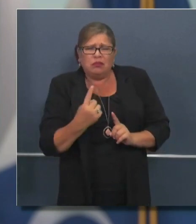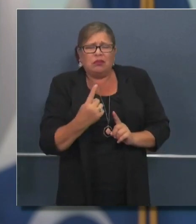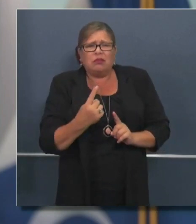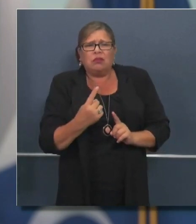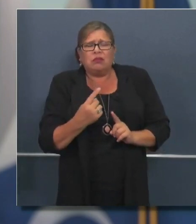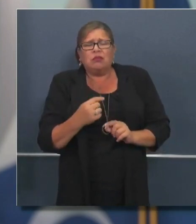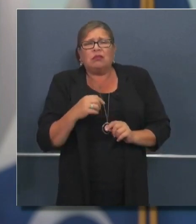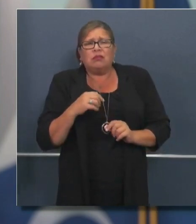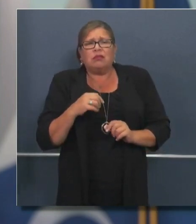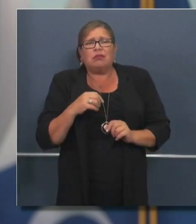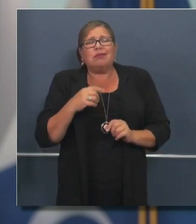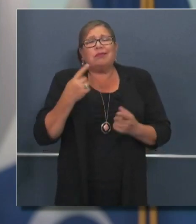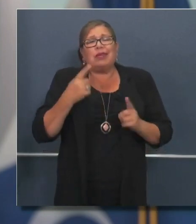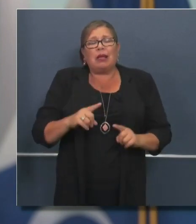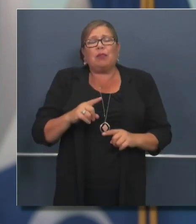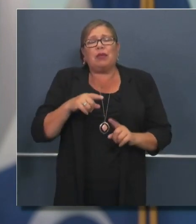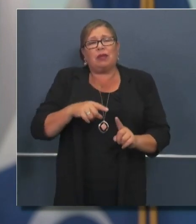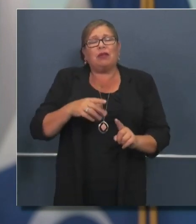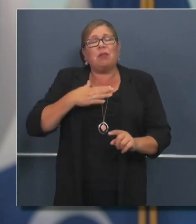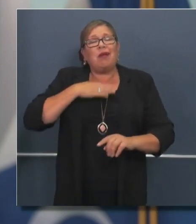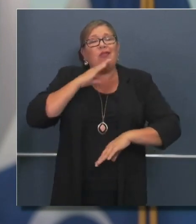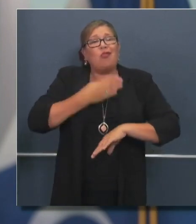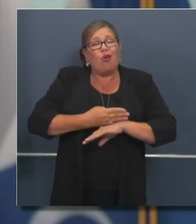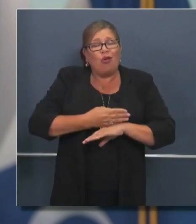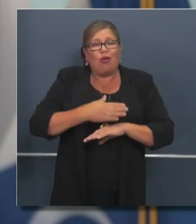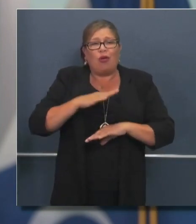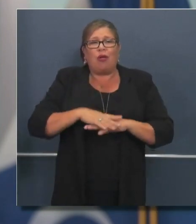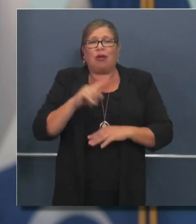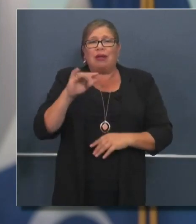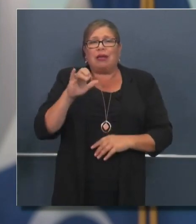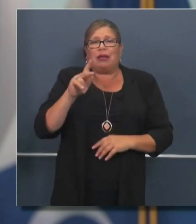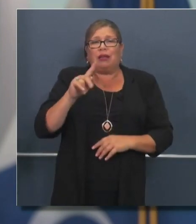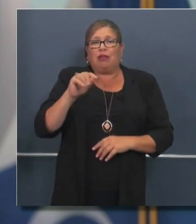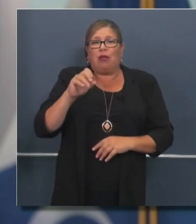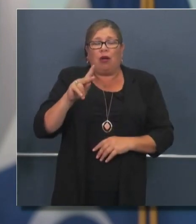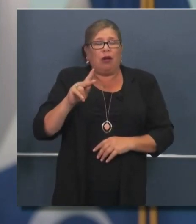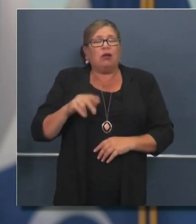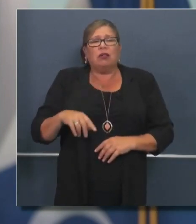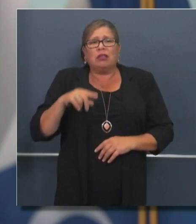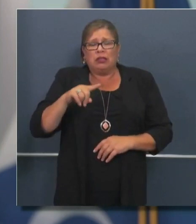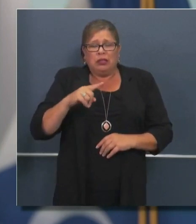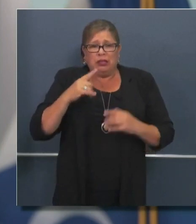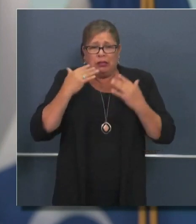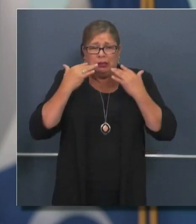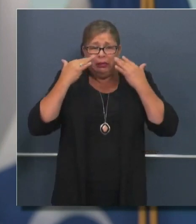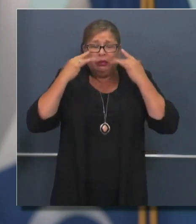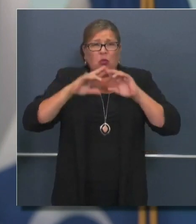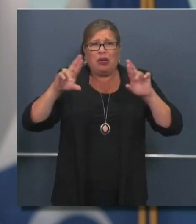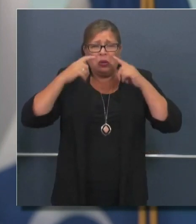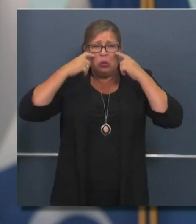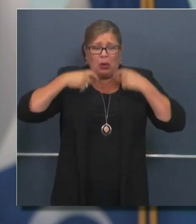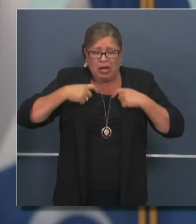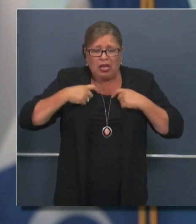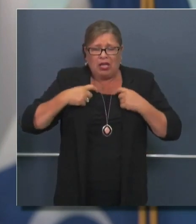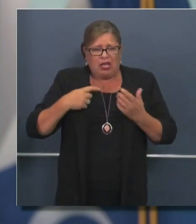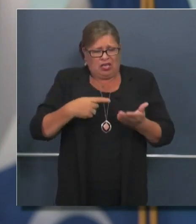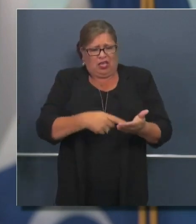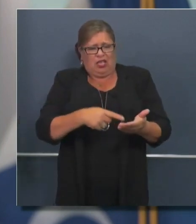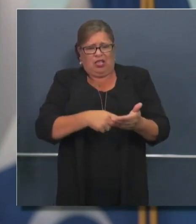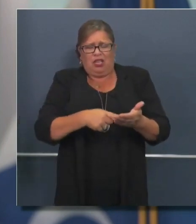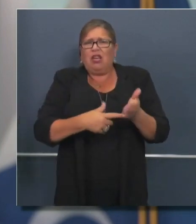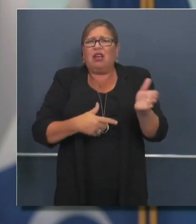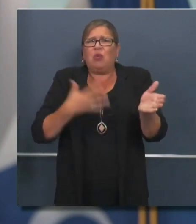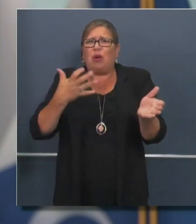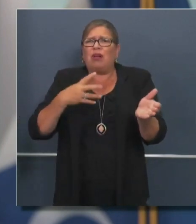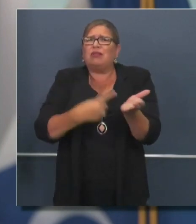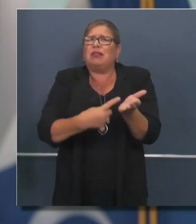somehow she had gotten onto TikTok and she was teared up. And she wanted to talk to me about this incident. And she